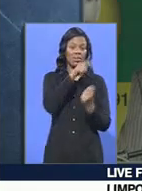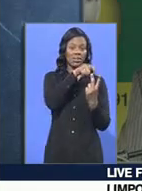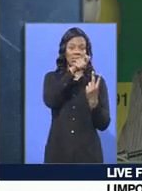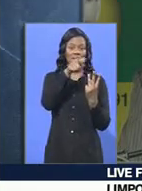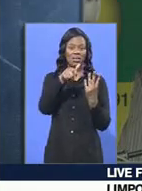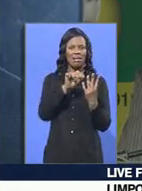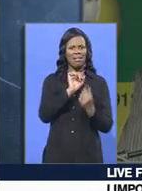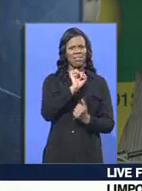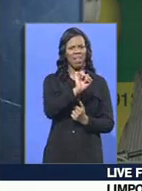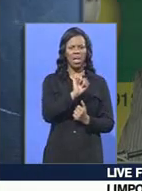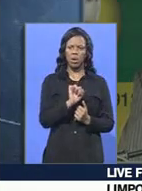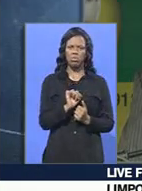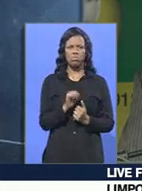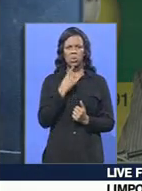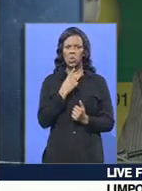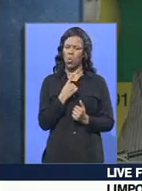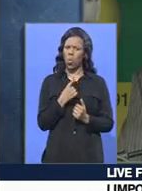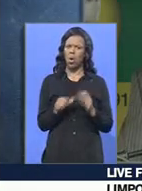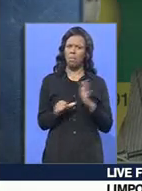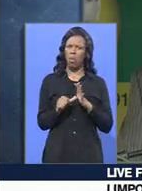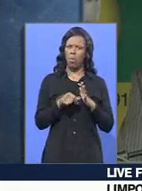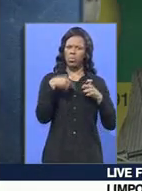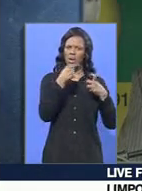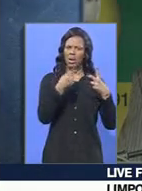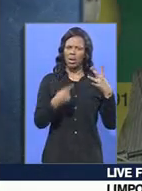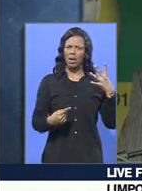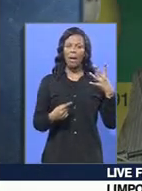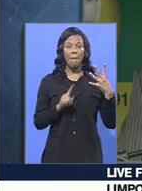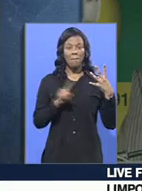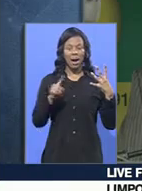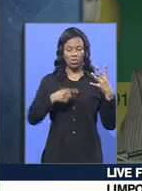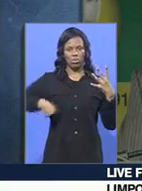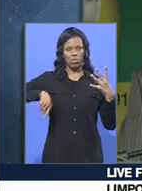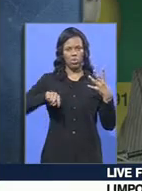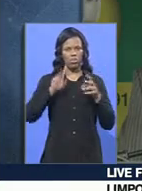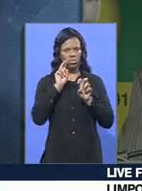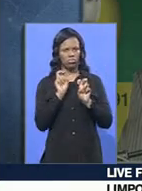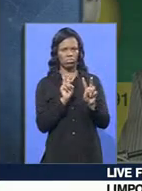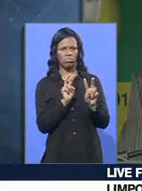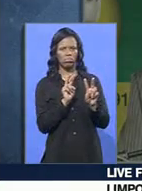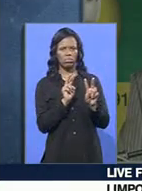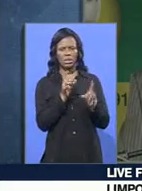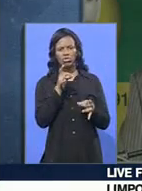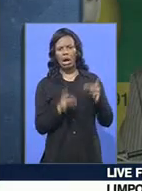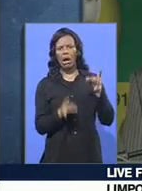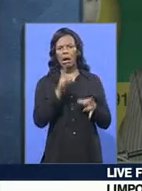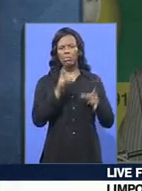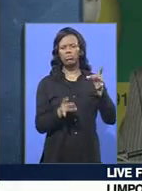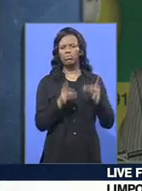moral standards in this country must be judged by the extent to